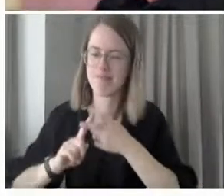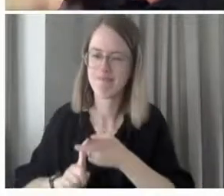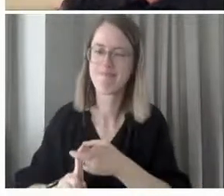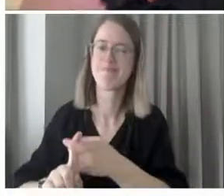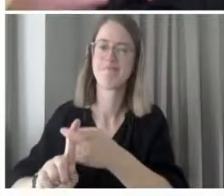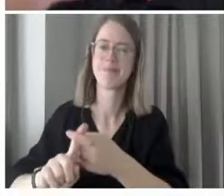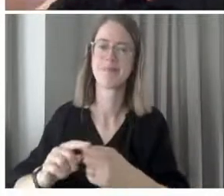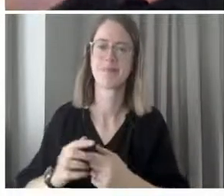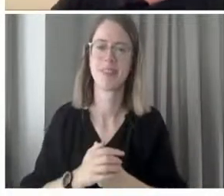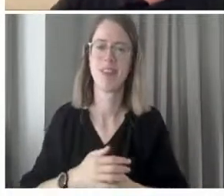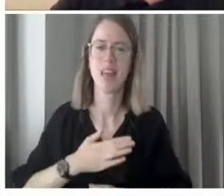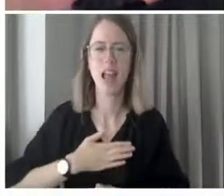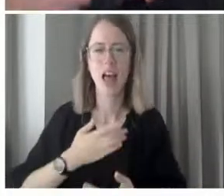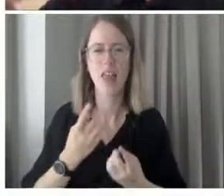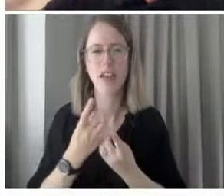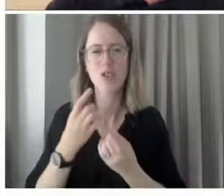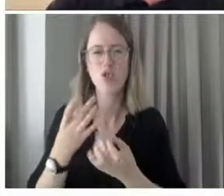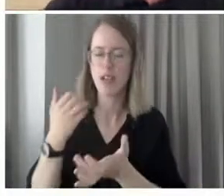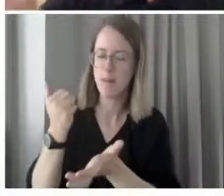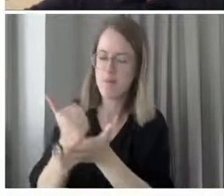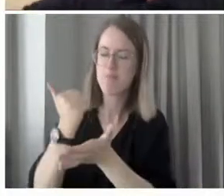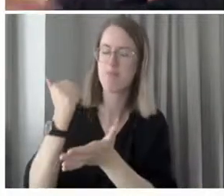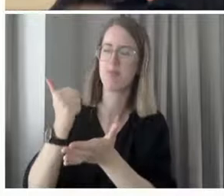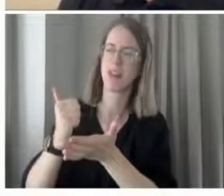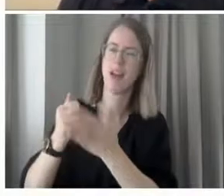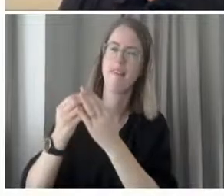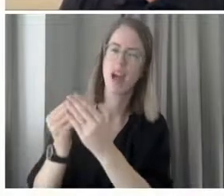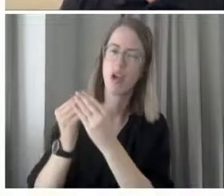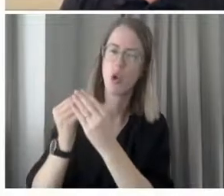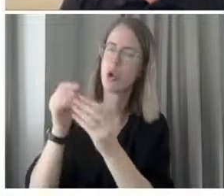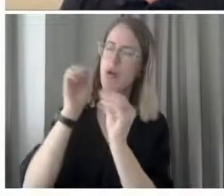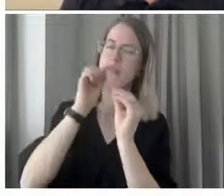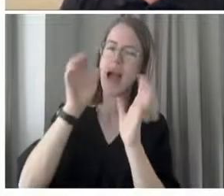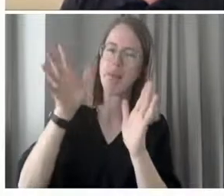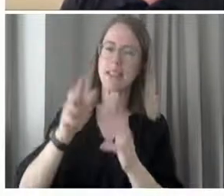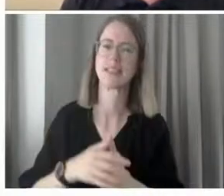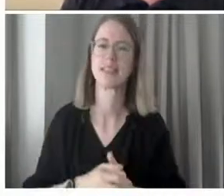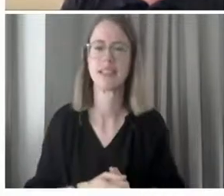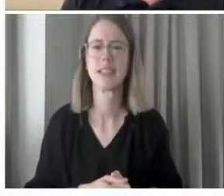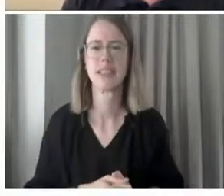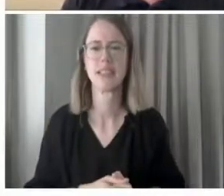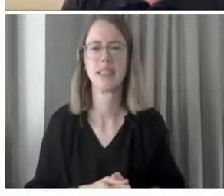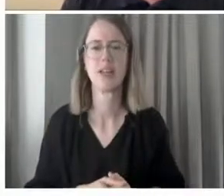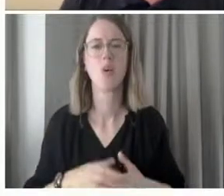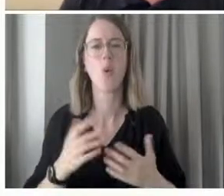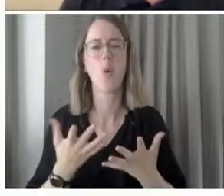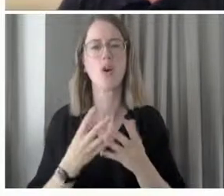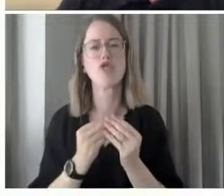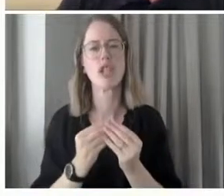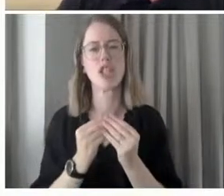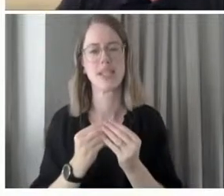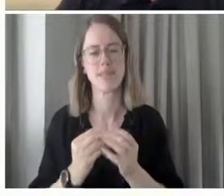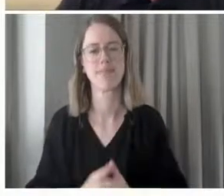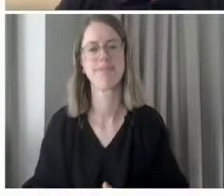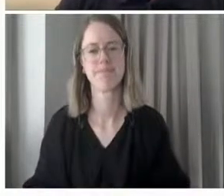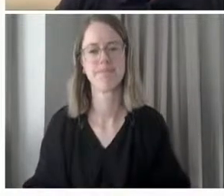like things that are endorsed, things that are acclaimed, things that are famous, and things that are treasured.